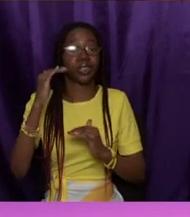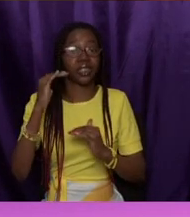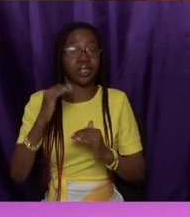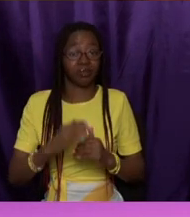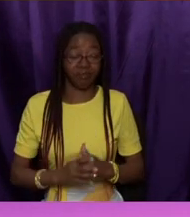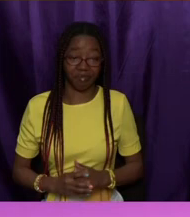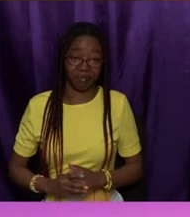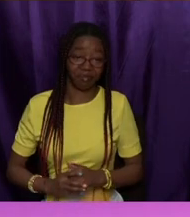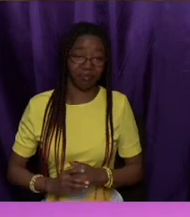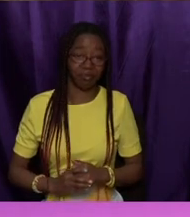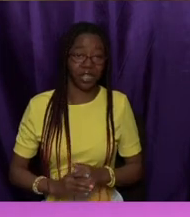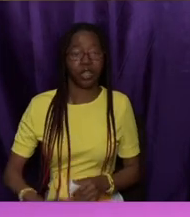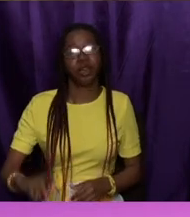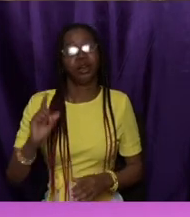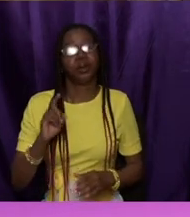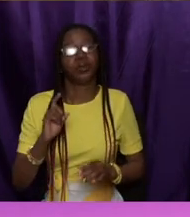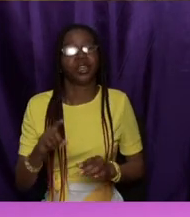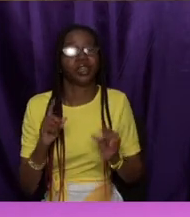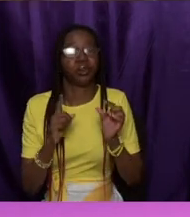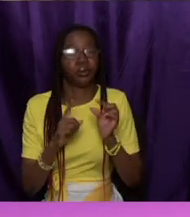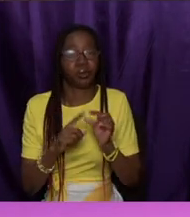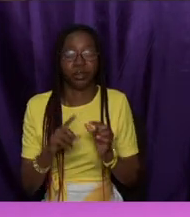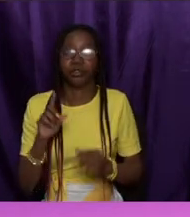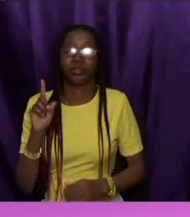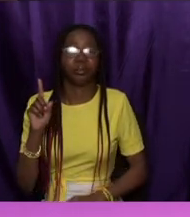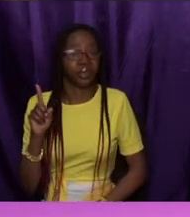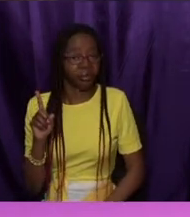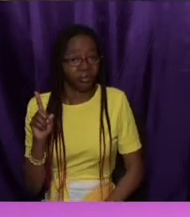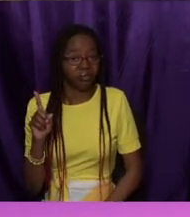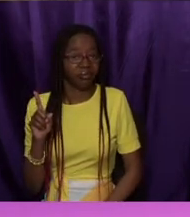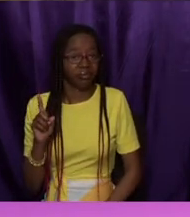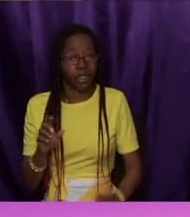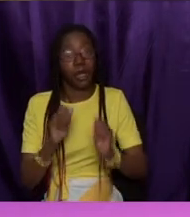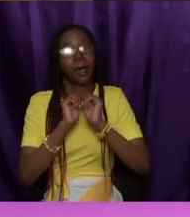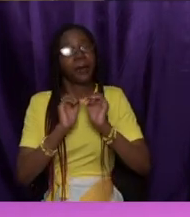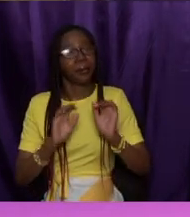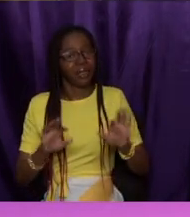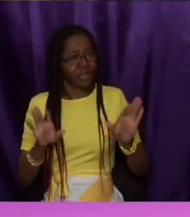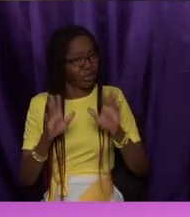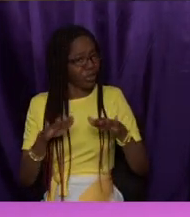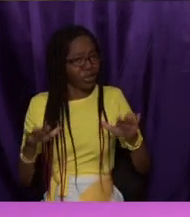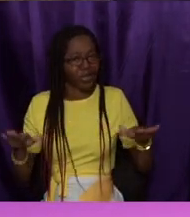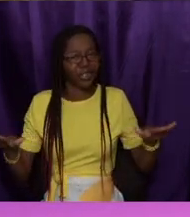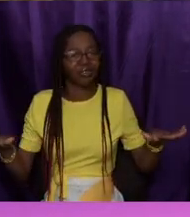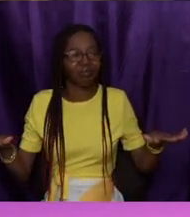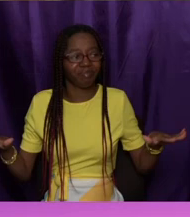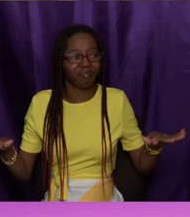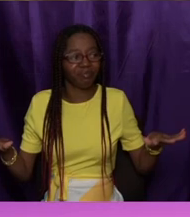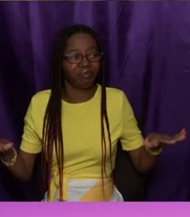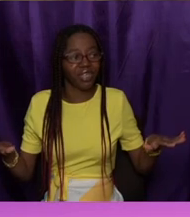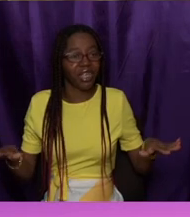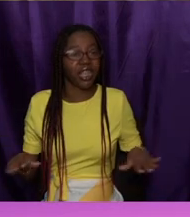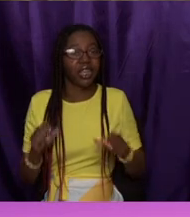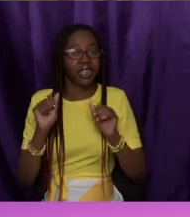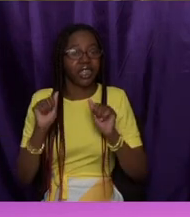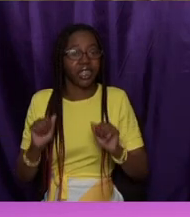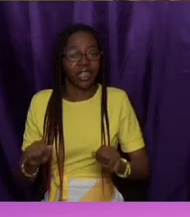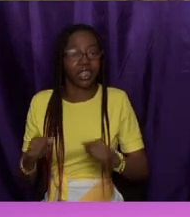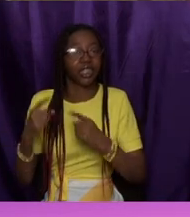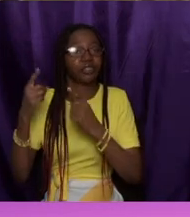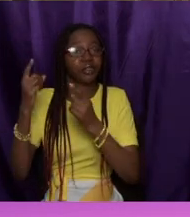increase. We need a word from you. Bless your children that they might give you the